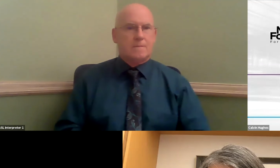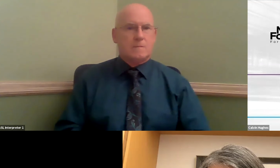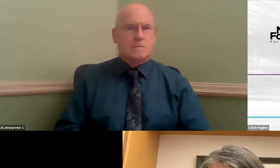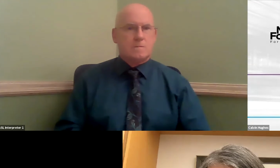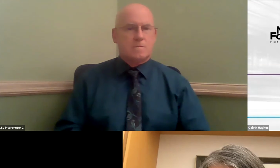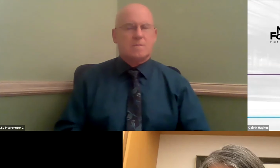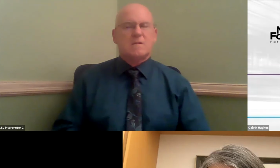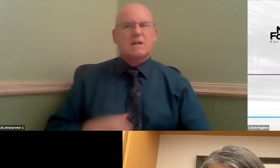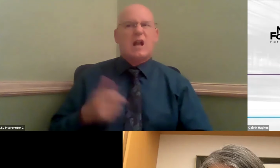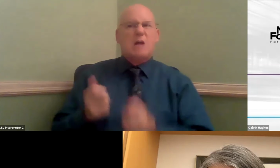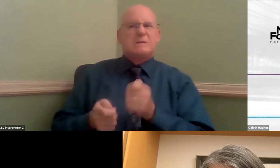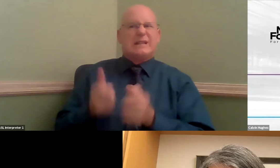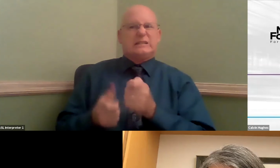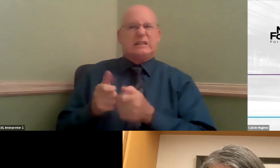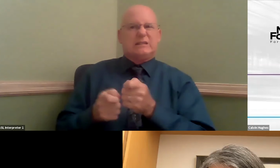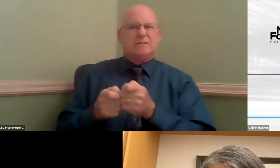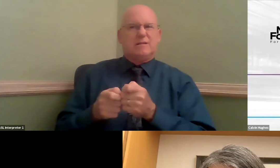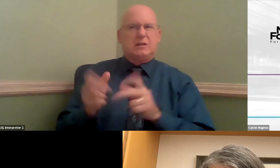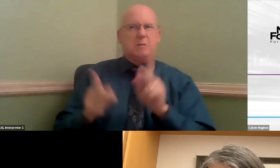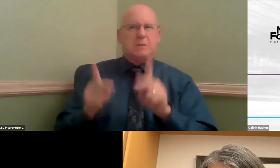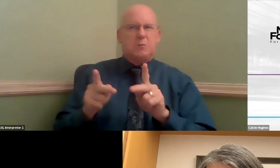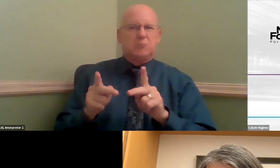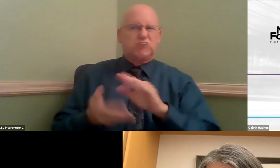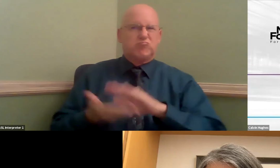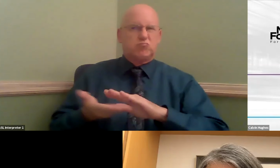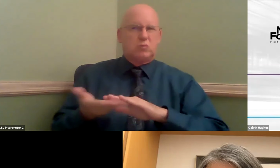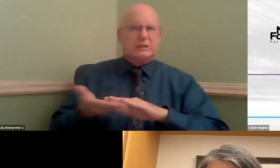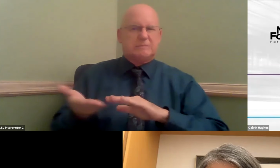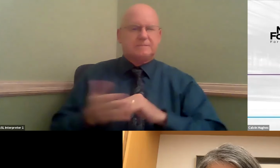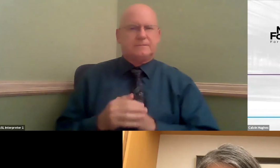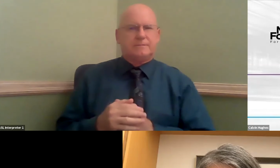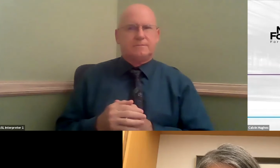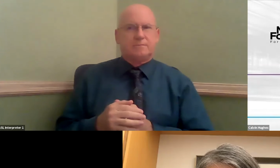texting these guys. So I'll be back in a few seconds.